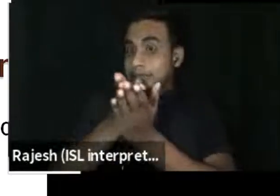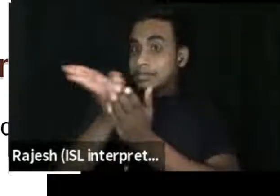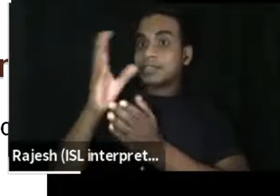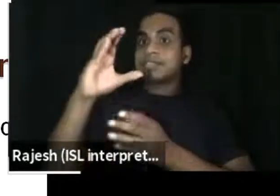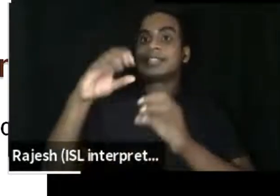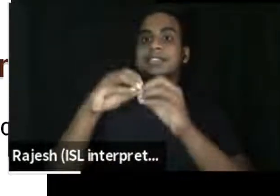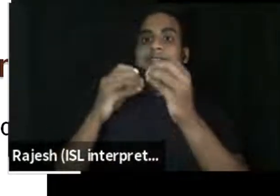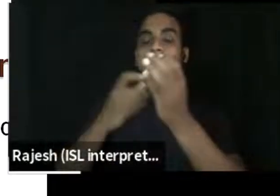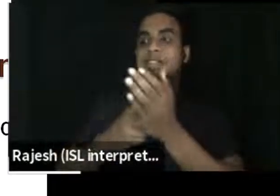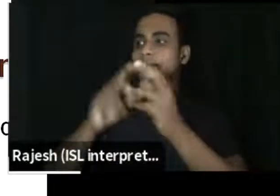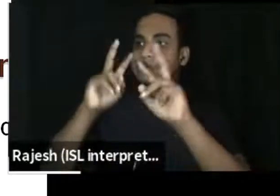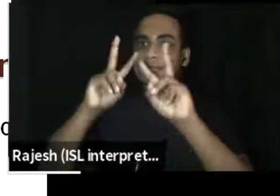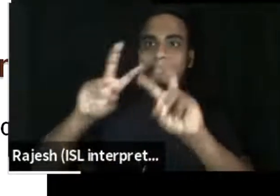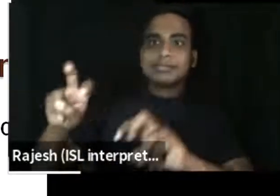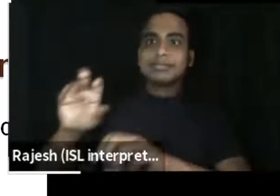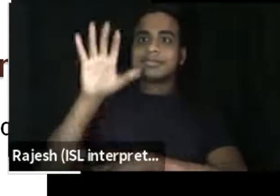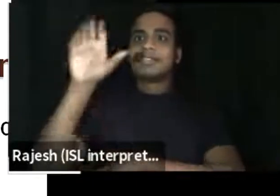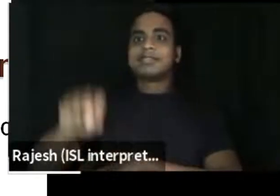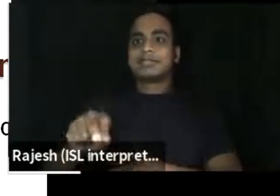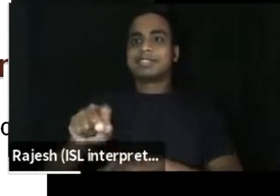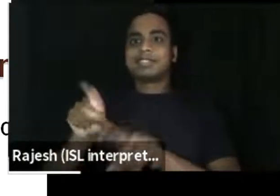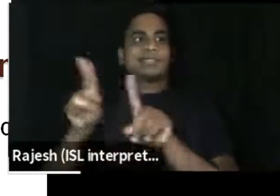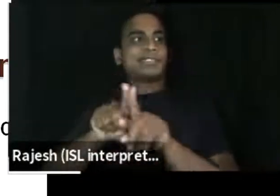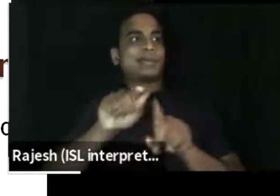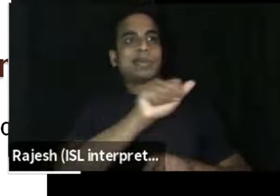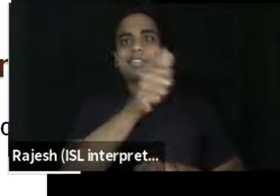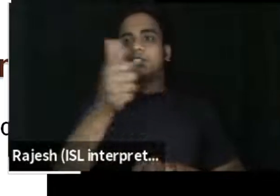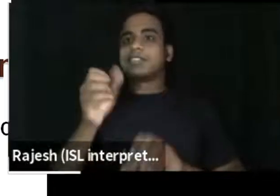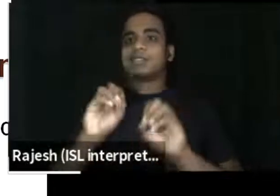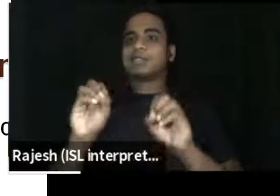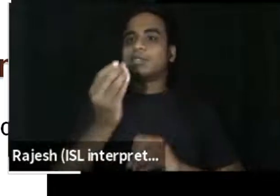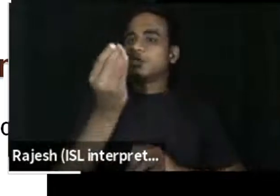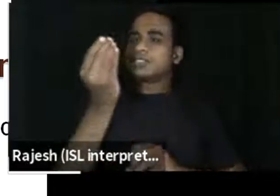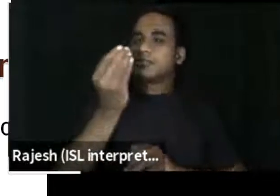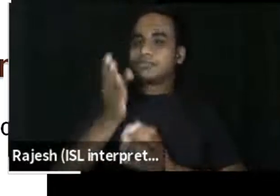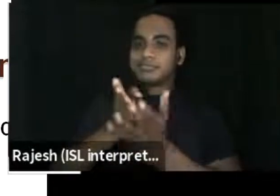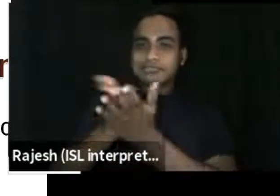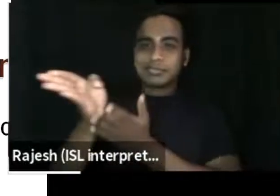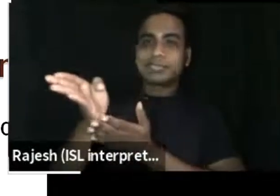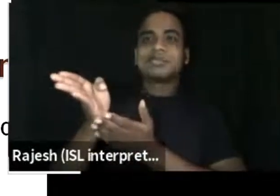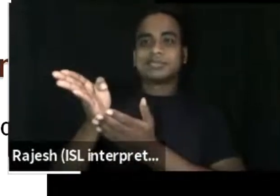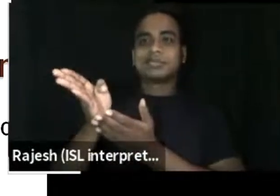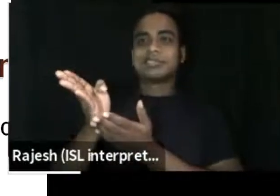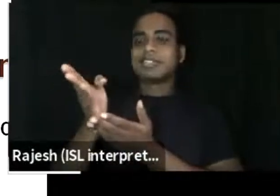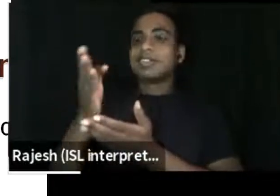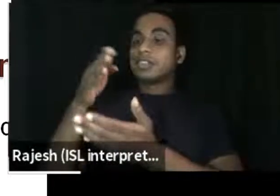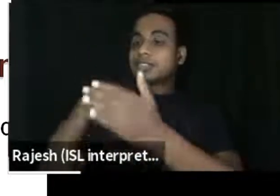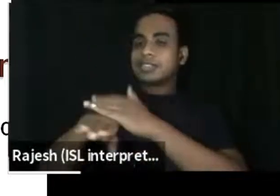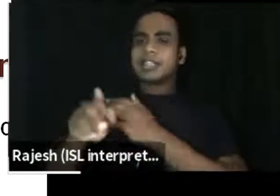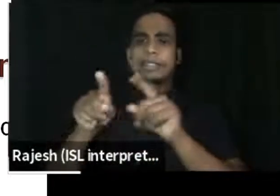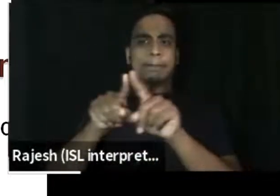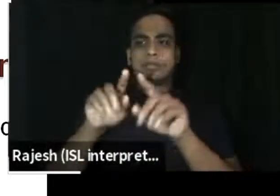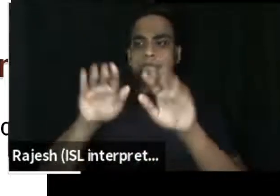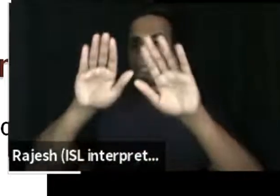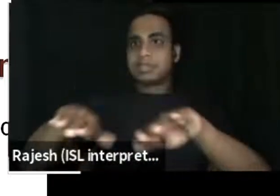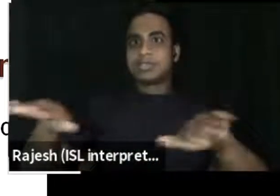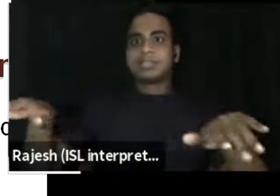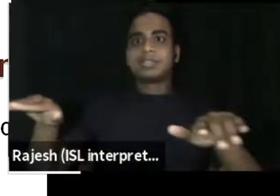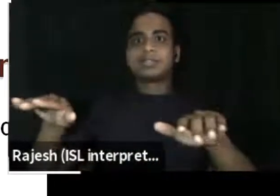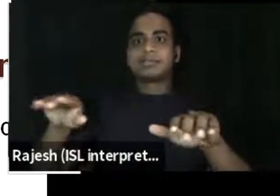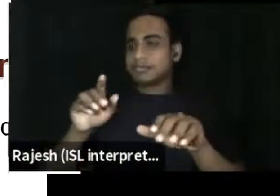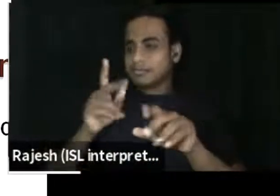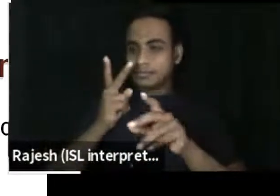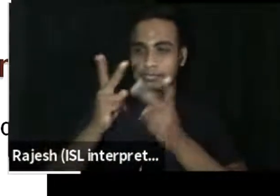because particularly the smaller children and reaching out to them has been one of